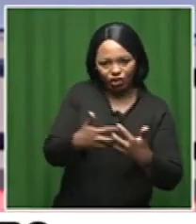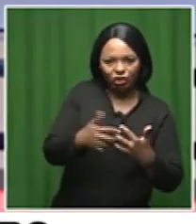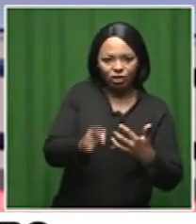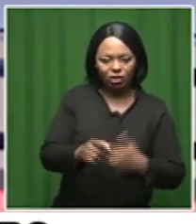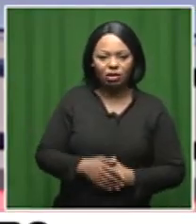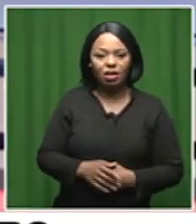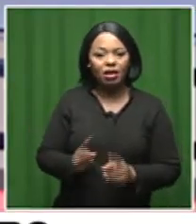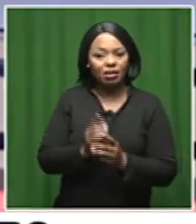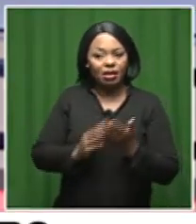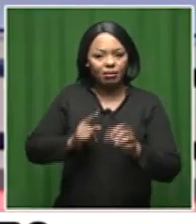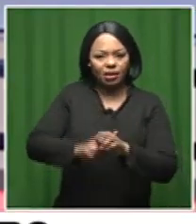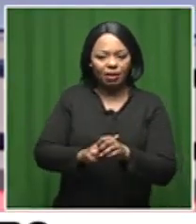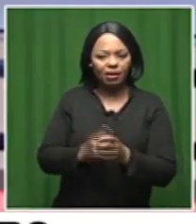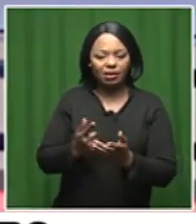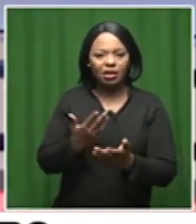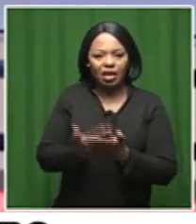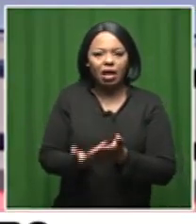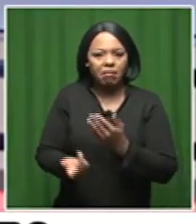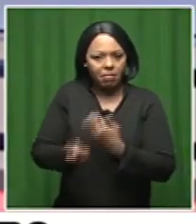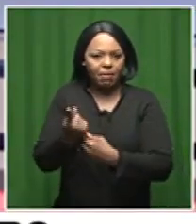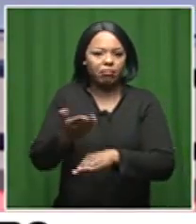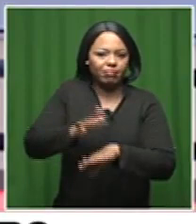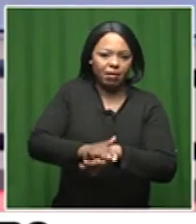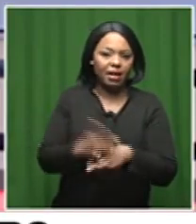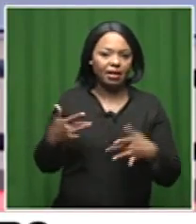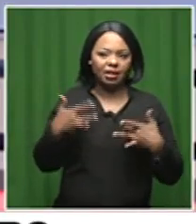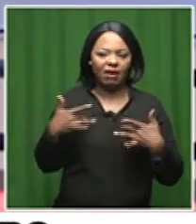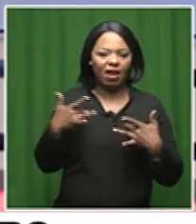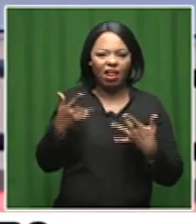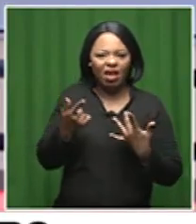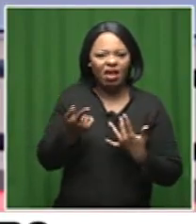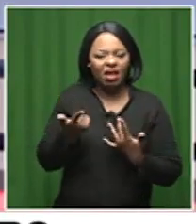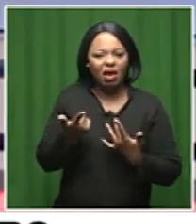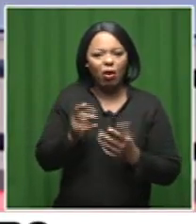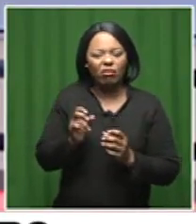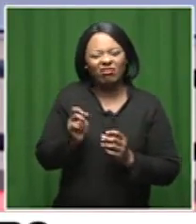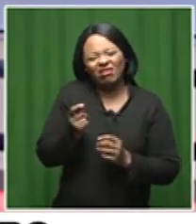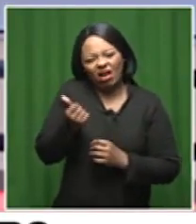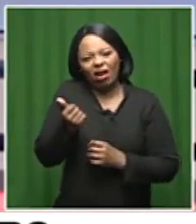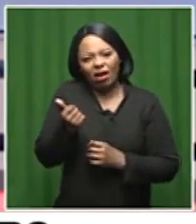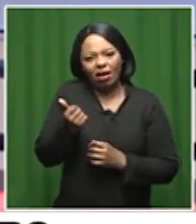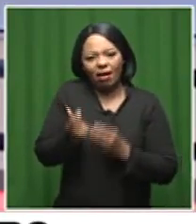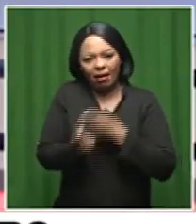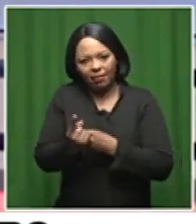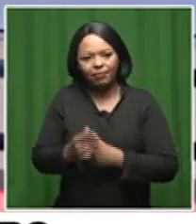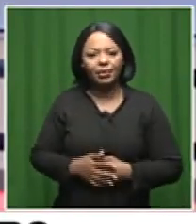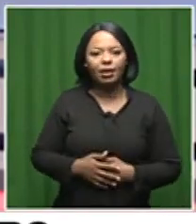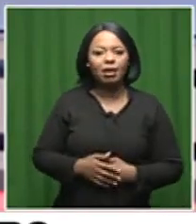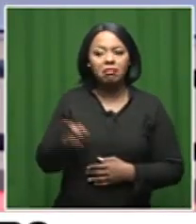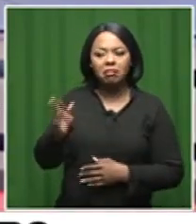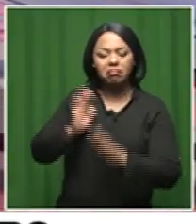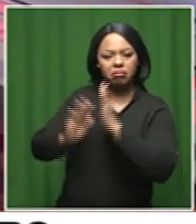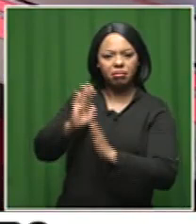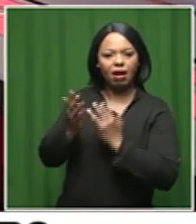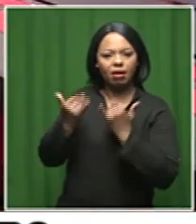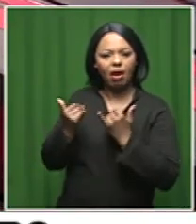without one. Now, we're here to speak to Peter Leroux, who is a bone marrow recipient, and he shares his journey with us on how he found his donor match. Thank you